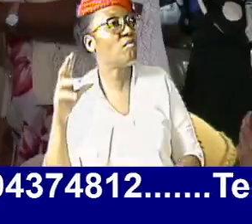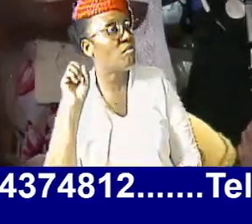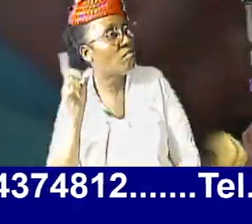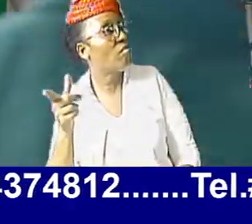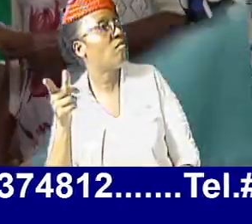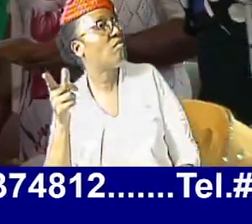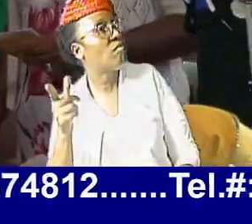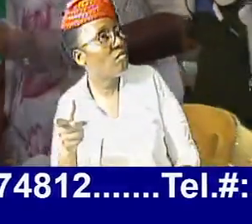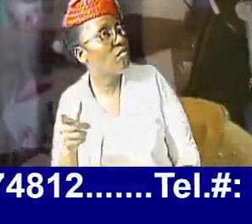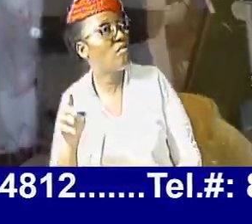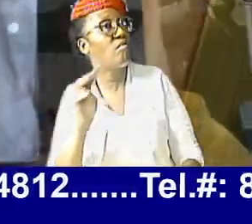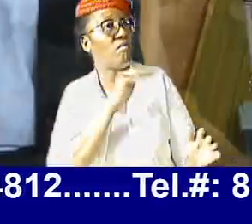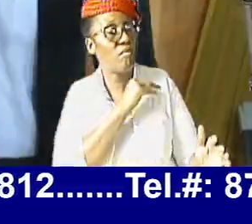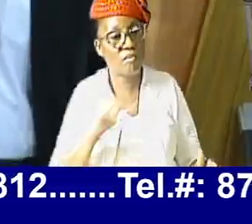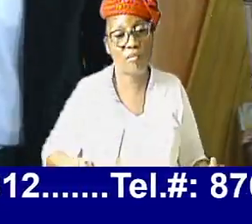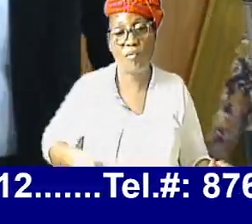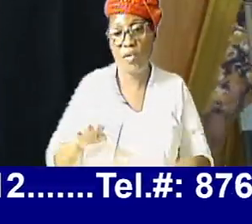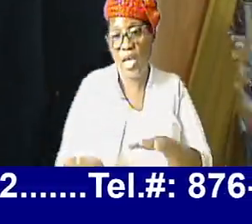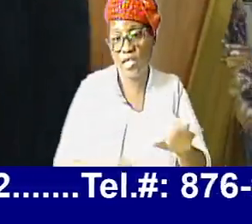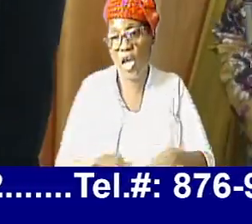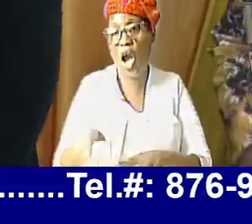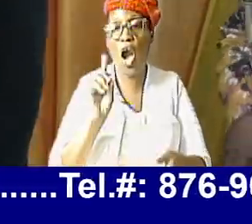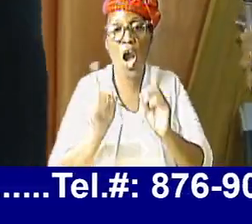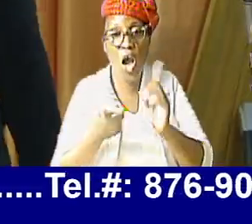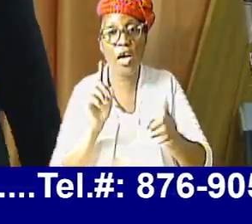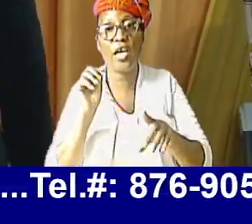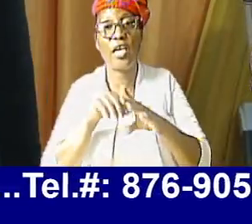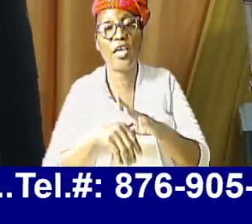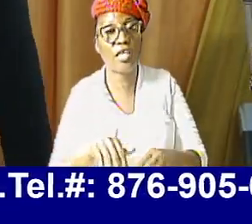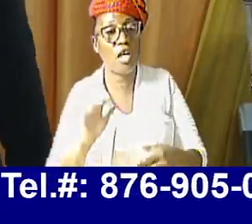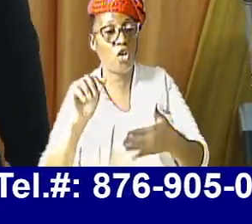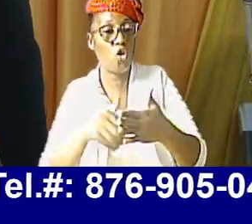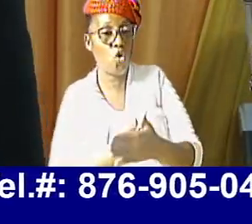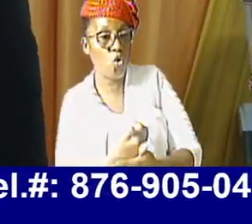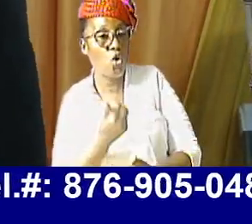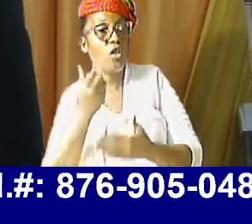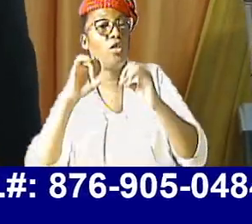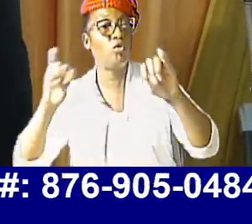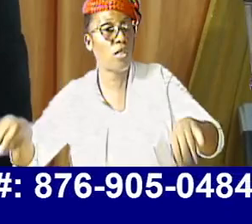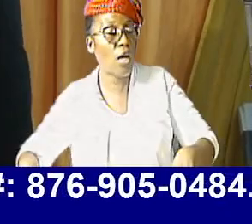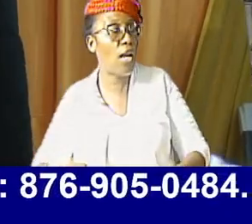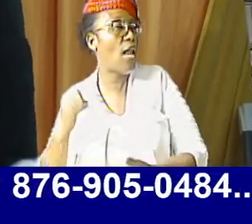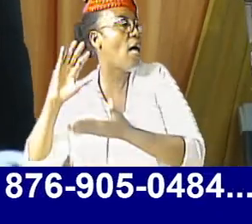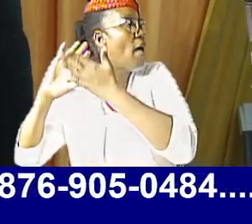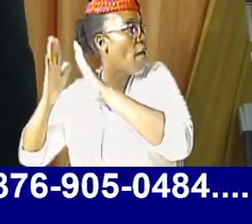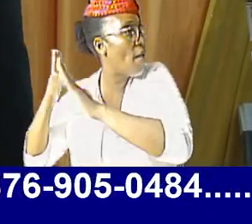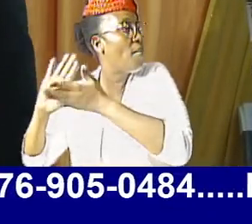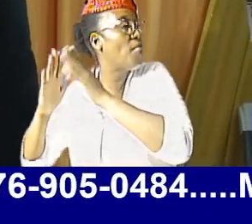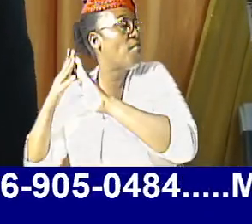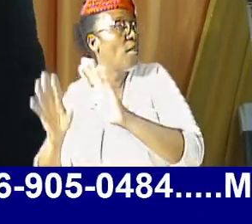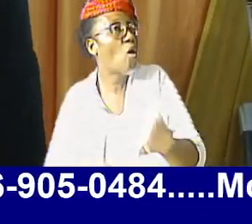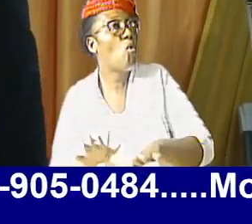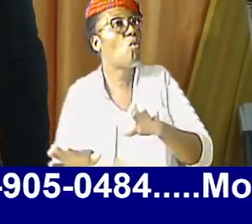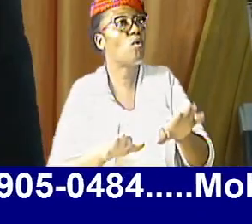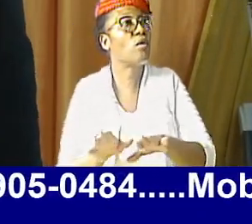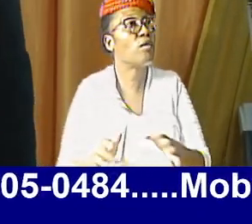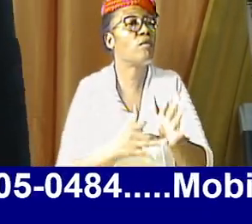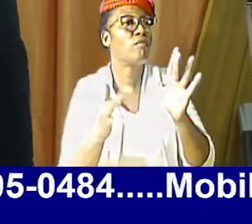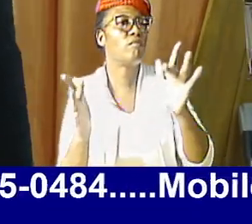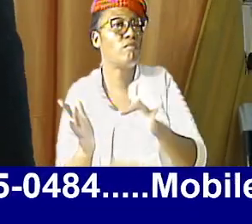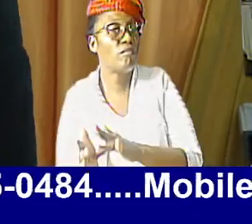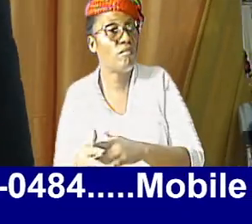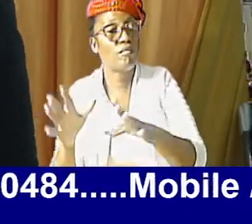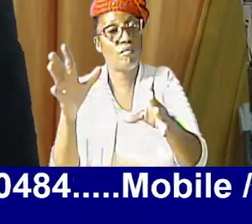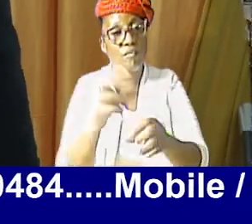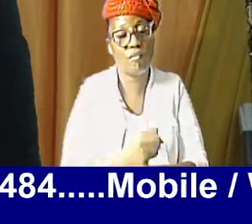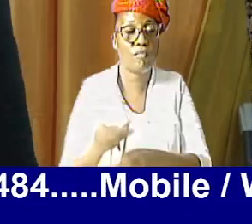will hear the master say, walk and talk in the new Jerusalem way. Oh,